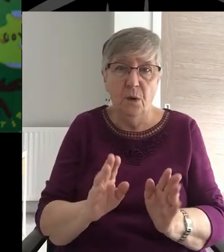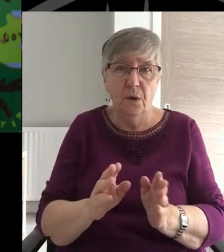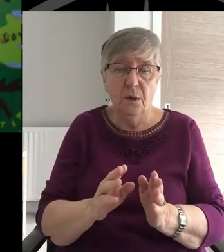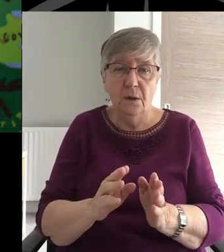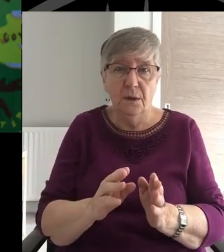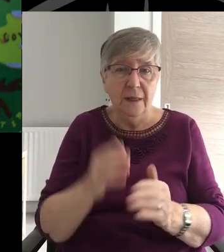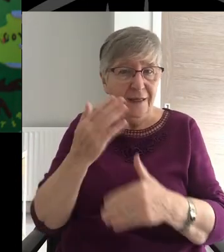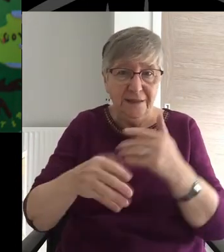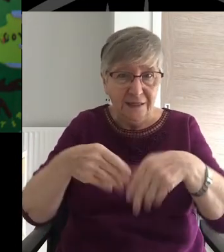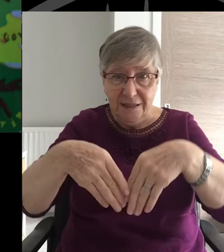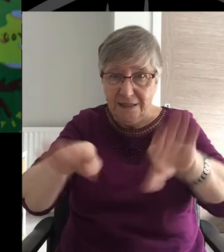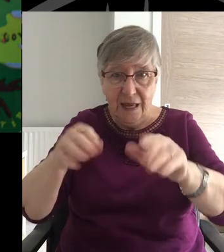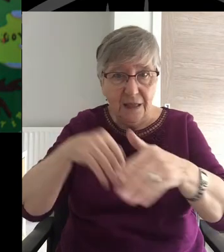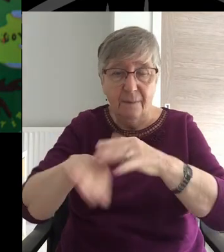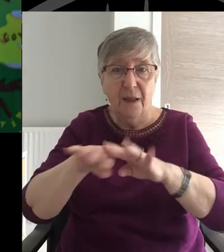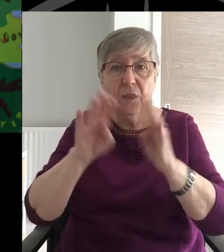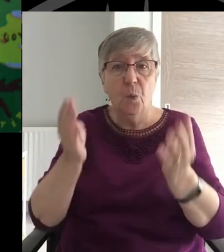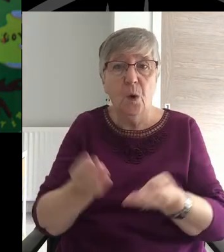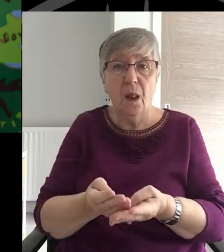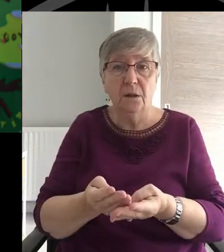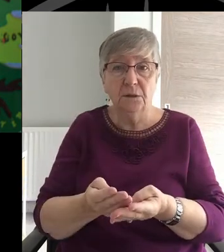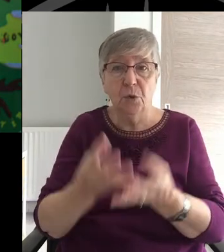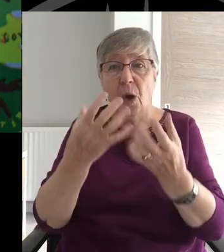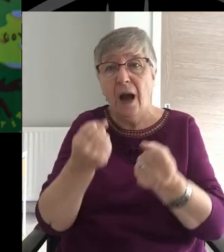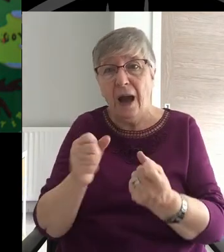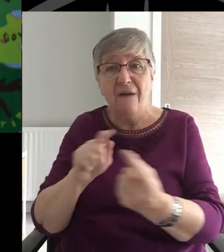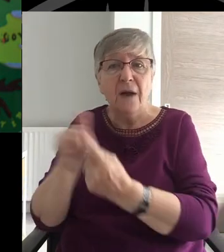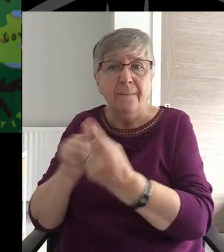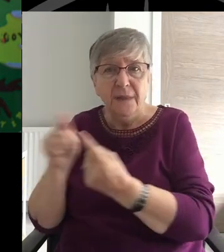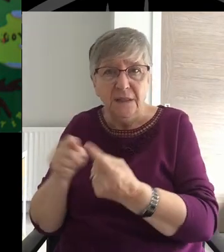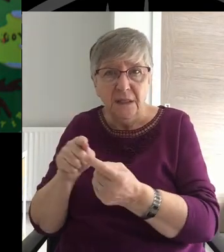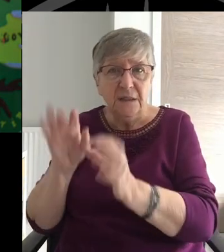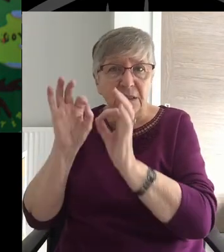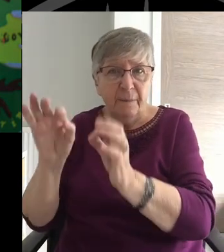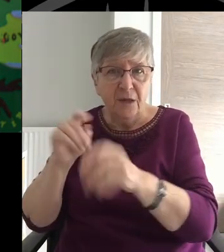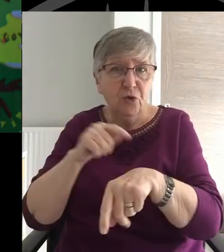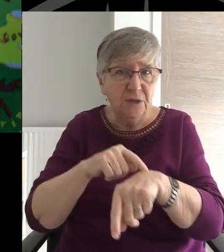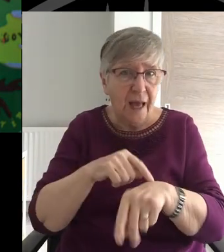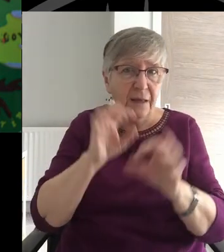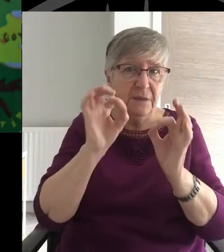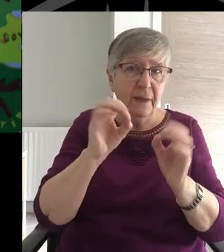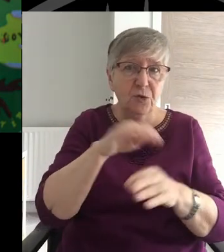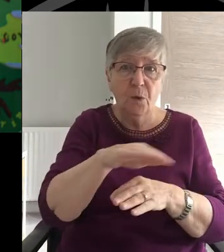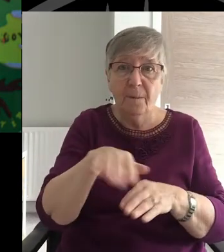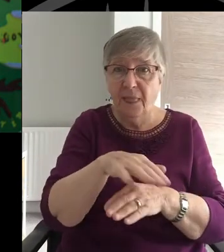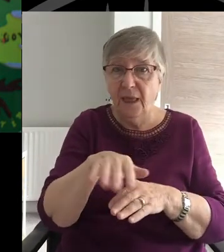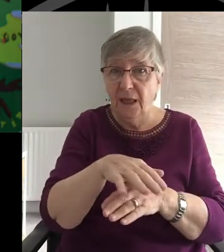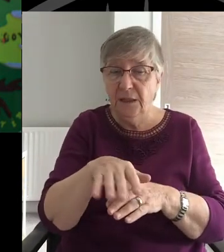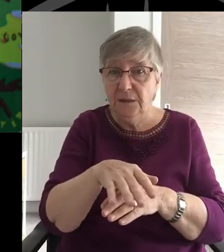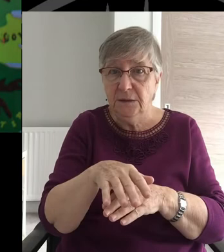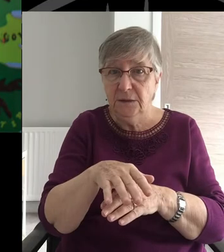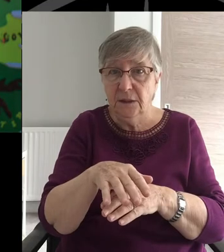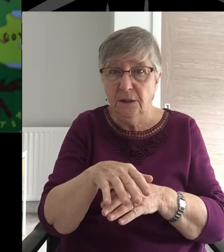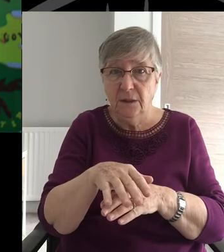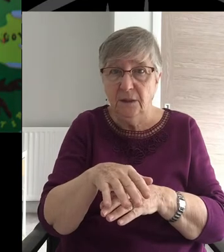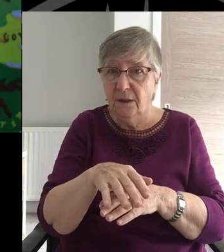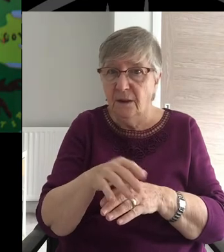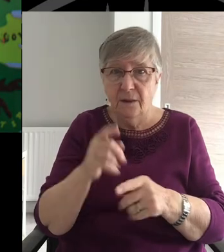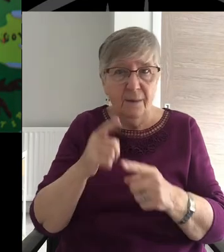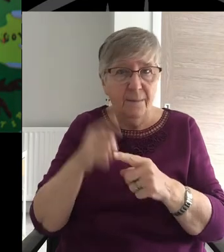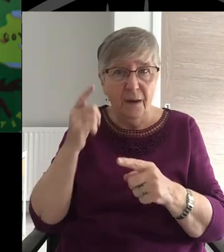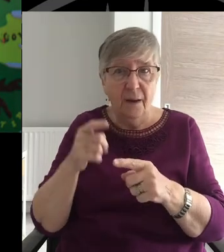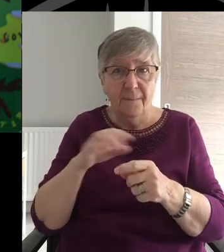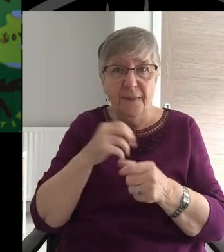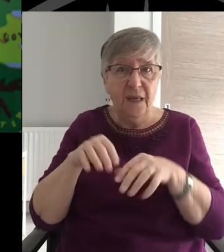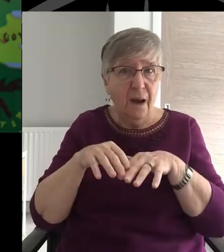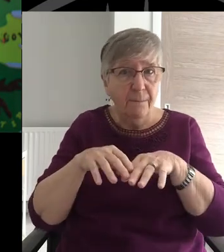He didn't send them in the world to have particular meetings at particular times in a particular fashion, but rather to be a